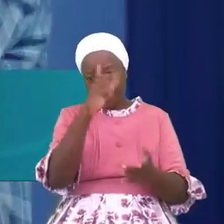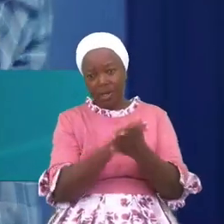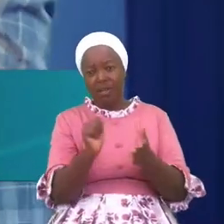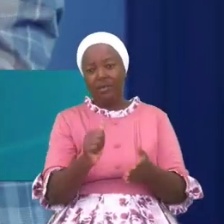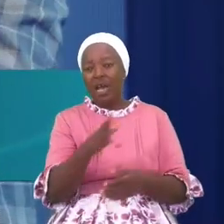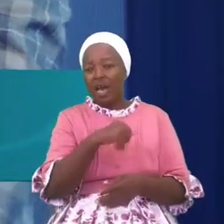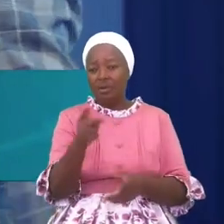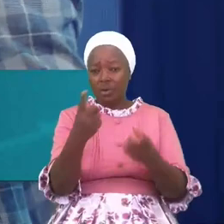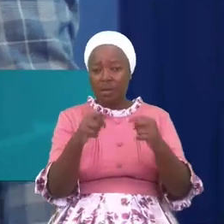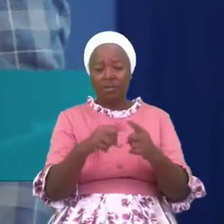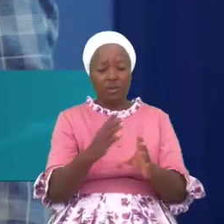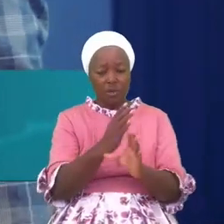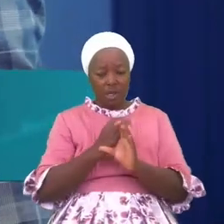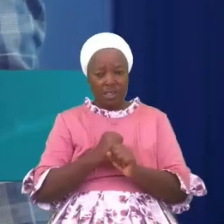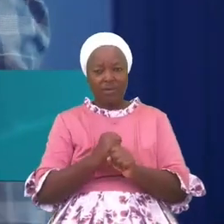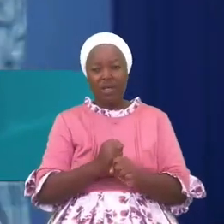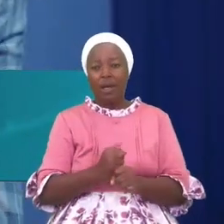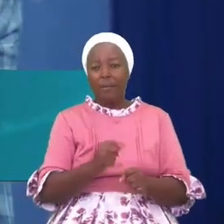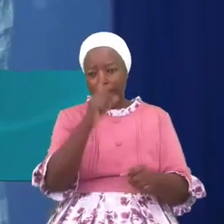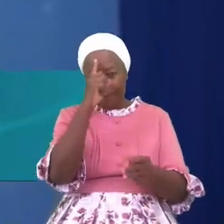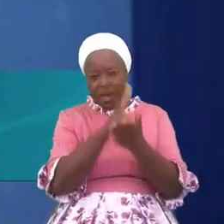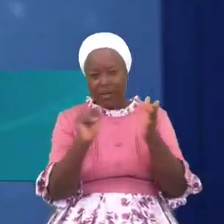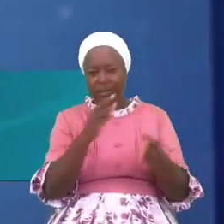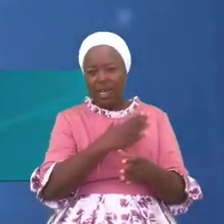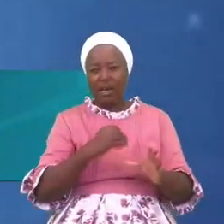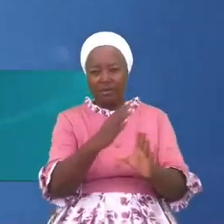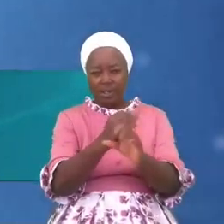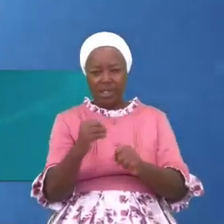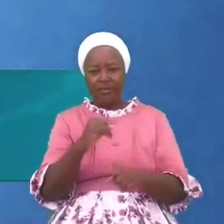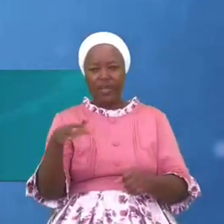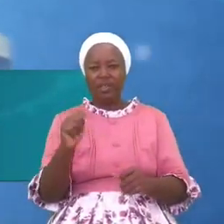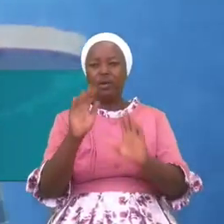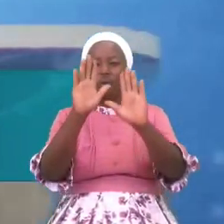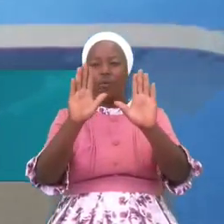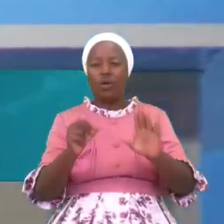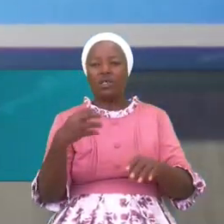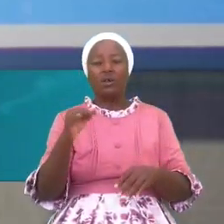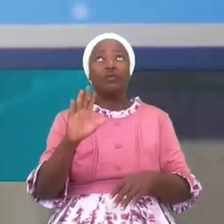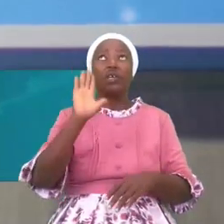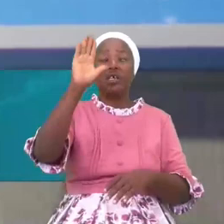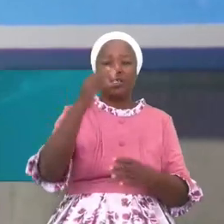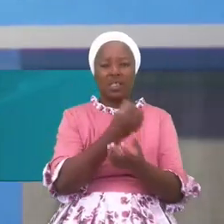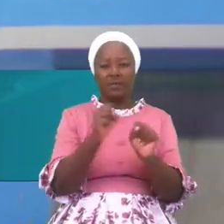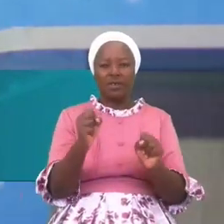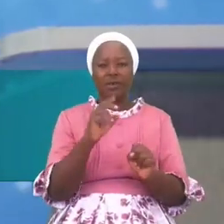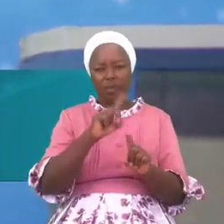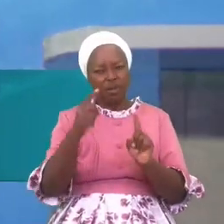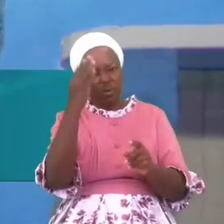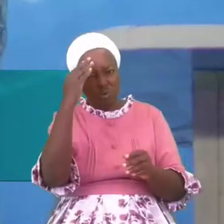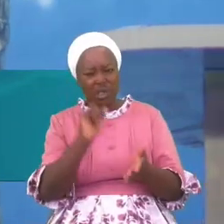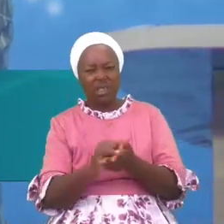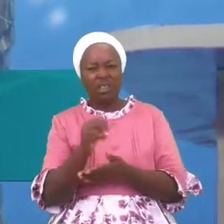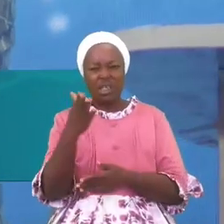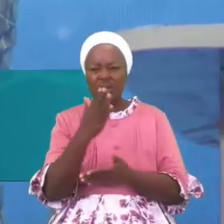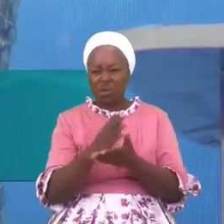and receiving the wonders of his salvation. But you know, there are some, they don't understand, they don't